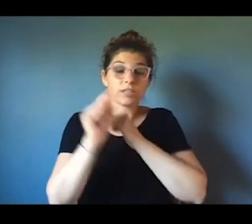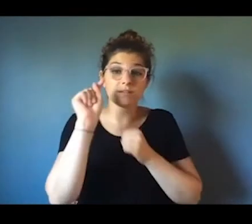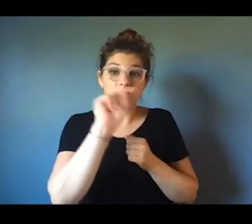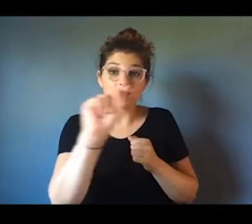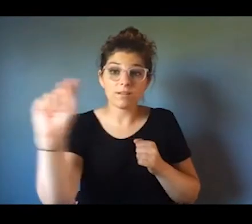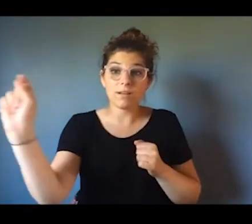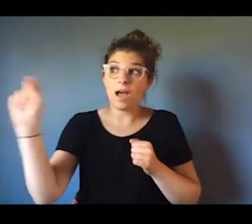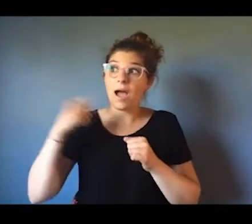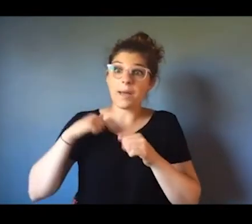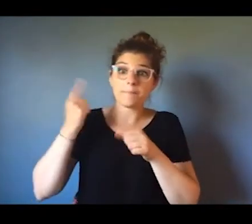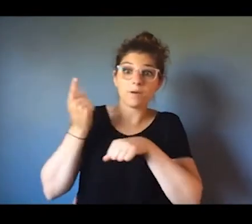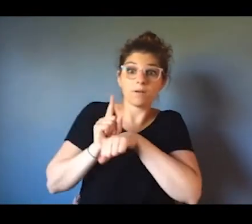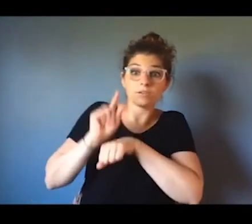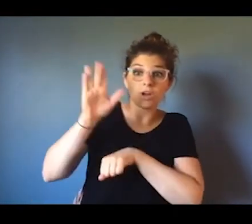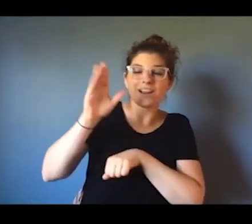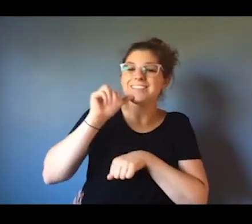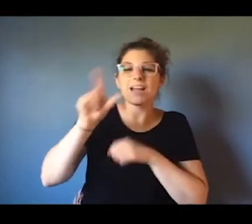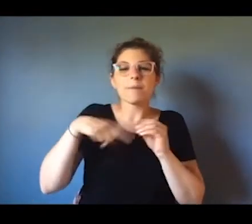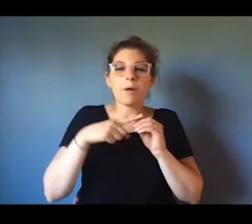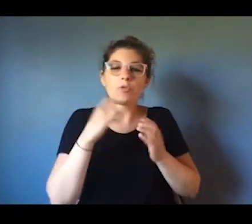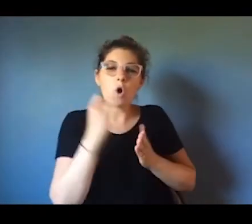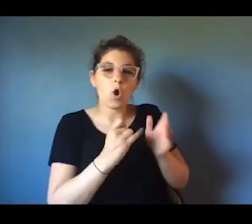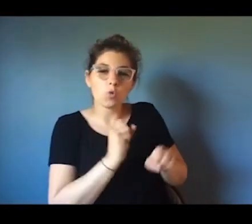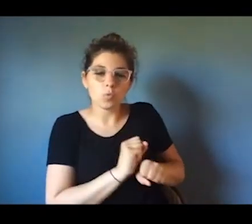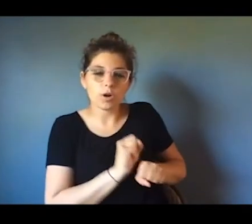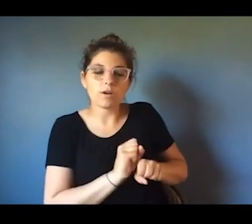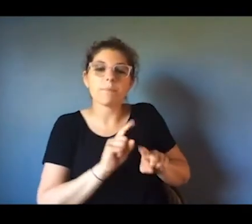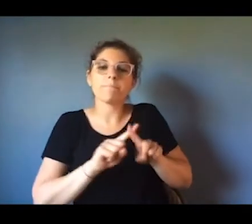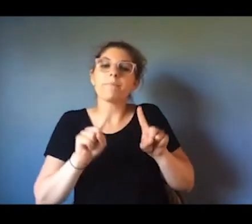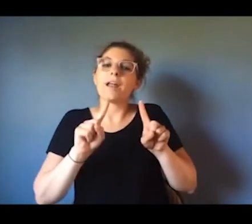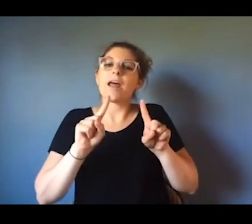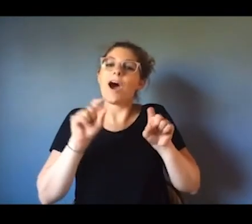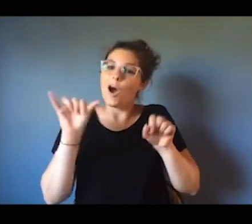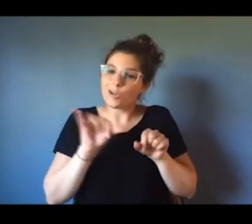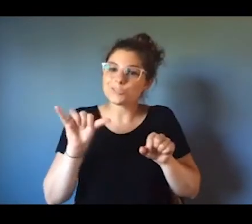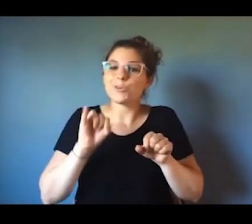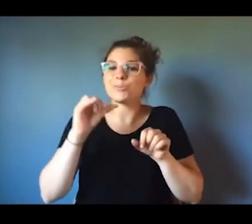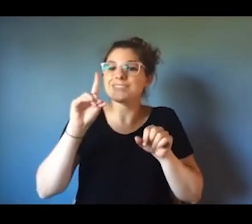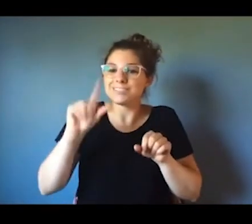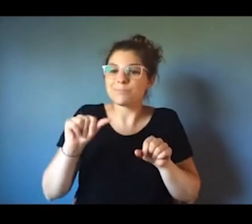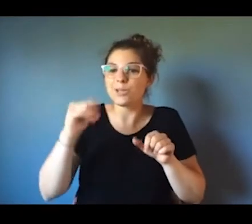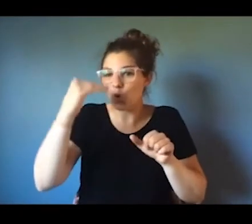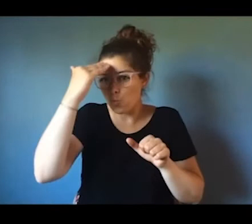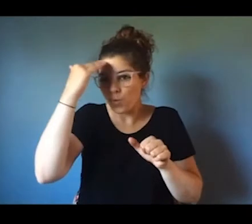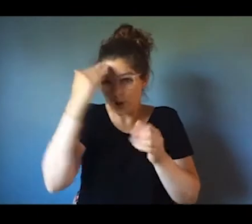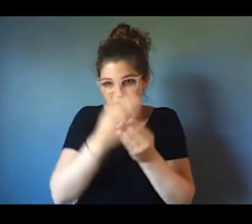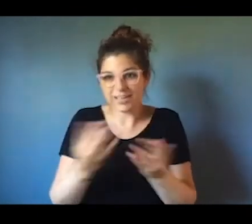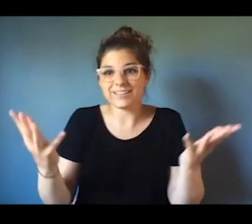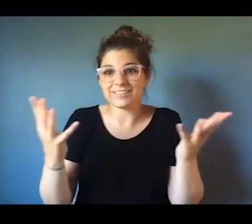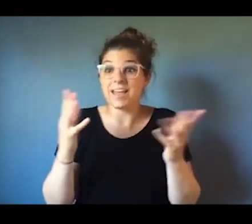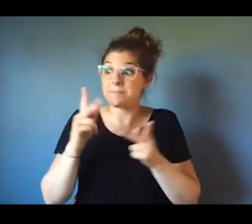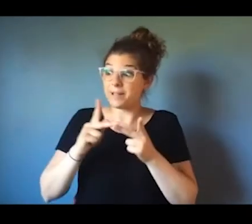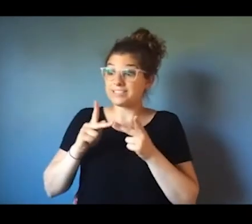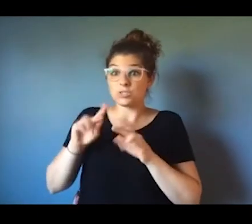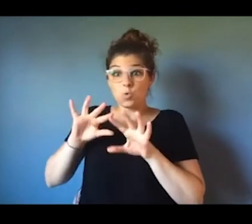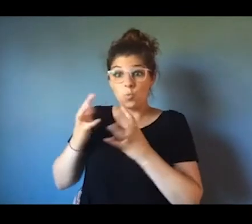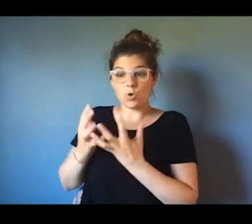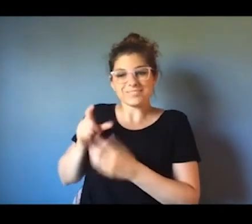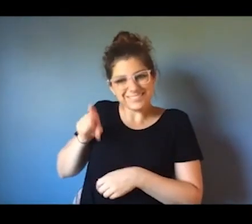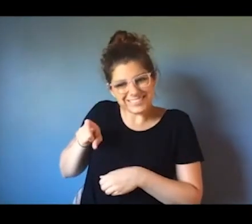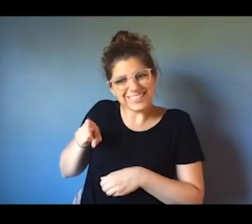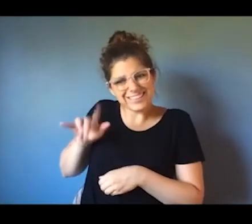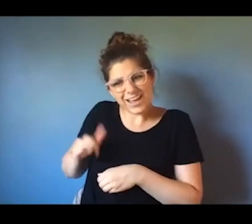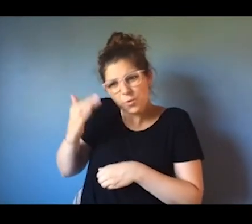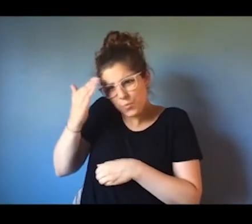overseas and I'm talking, it's not just about the artwork, but I'm also able to spread disability awareness, and there's places in the world